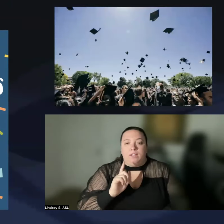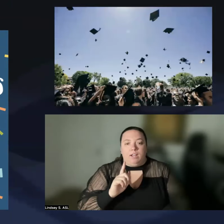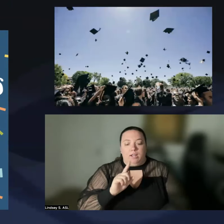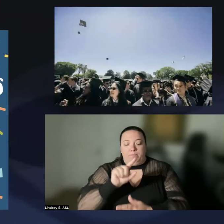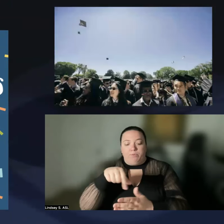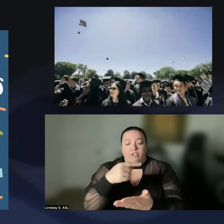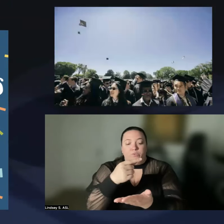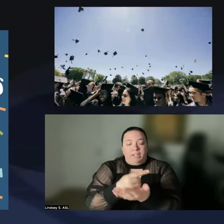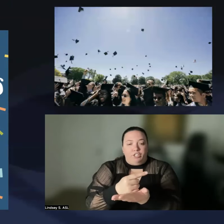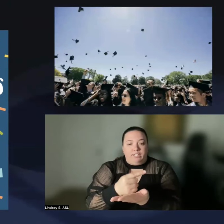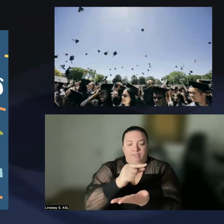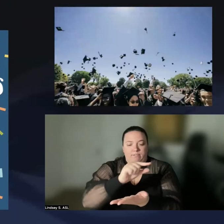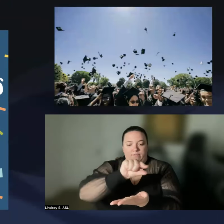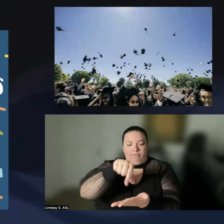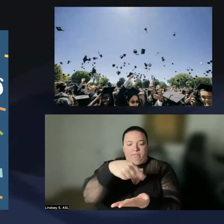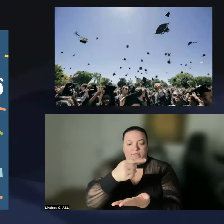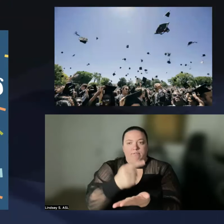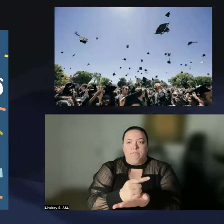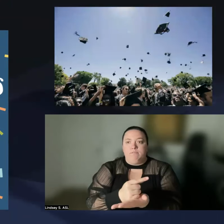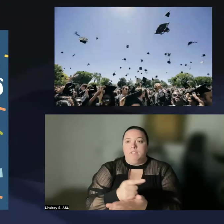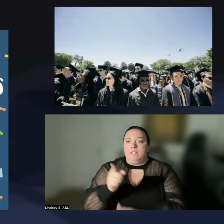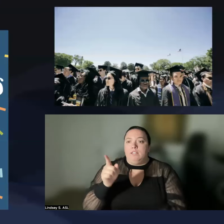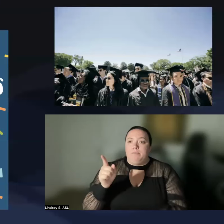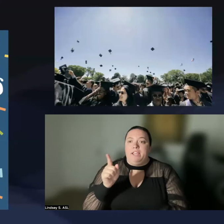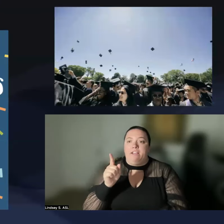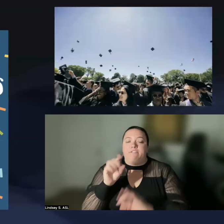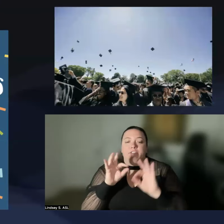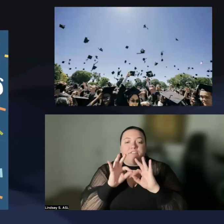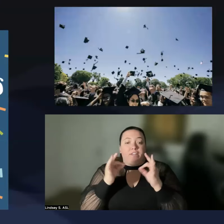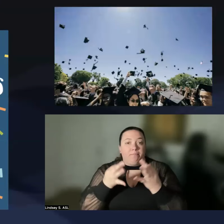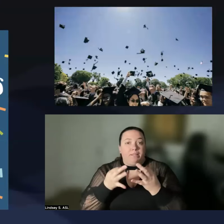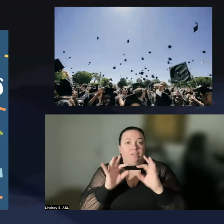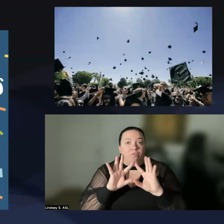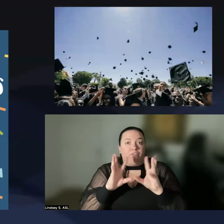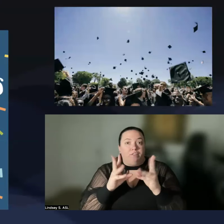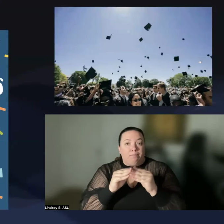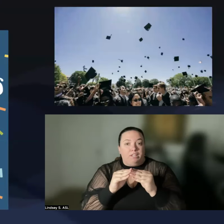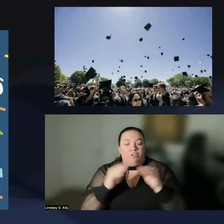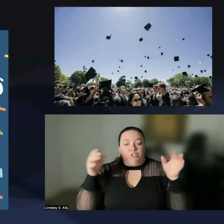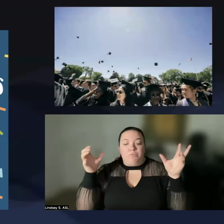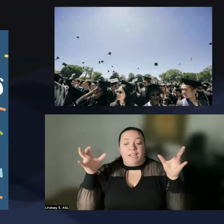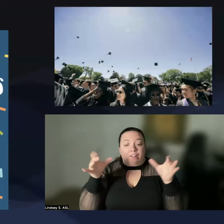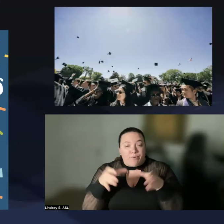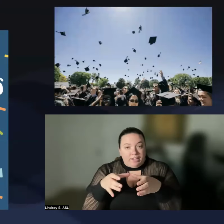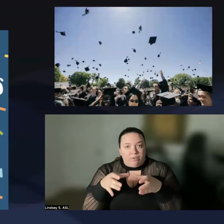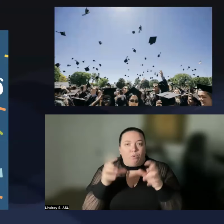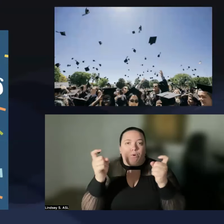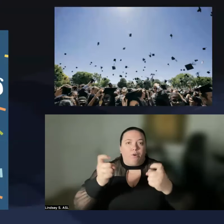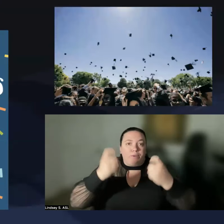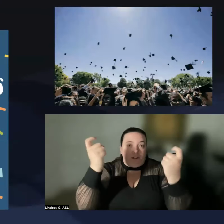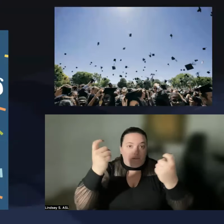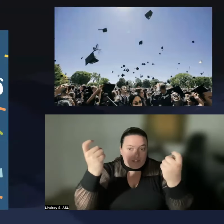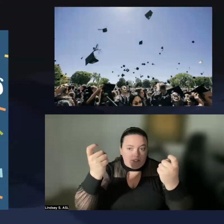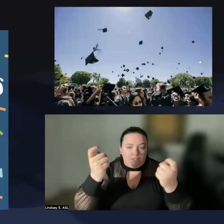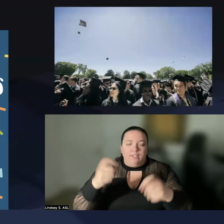like it's like arrival day. Graduation, Then we have family or family. You can do gathering